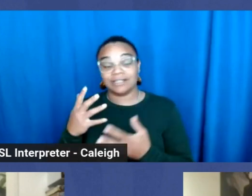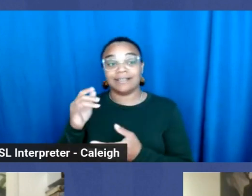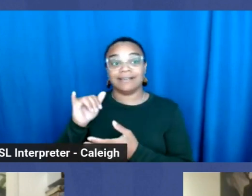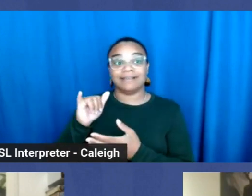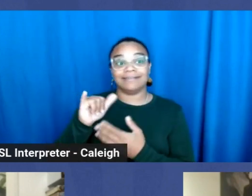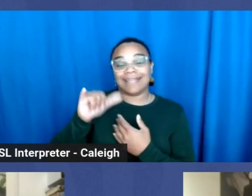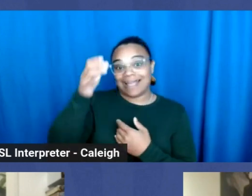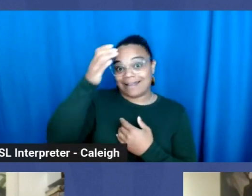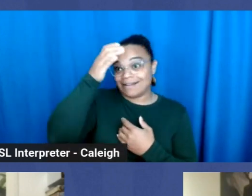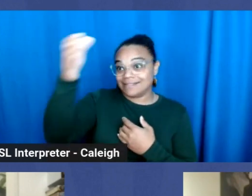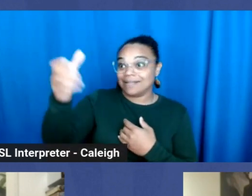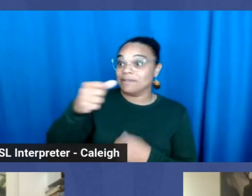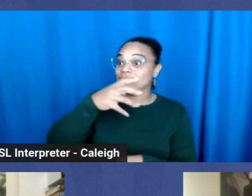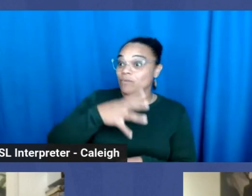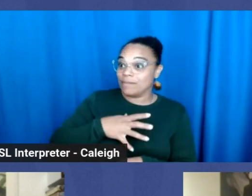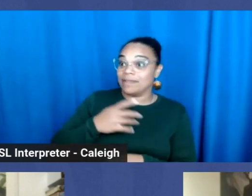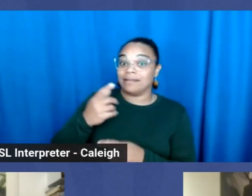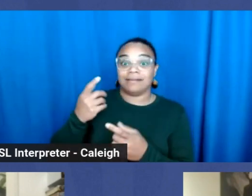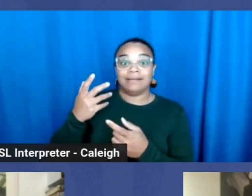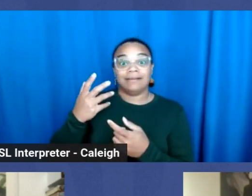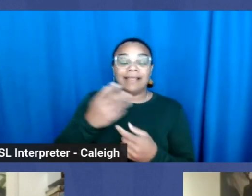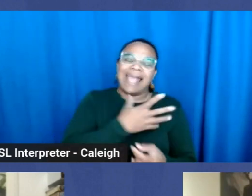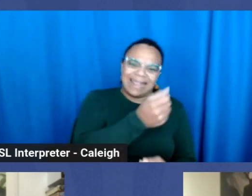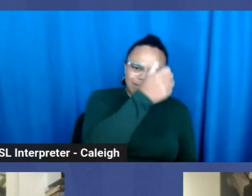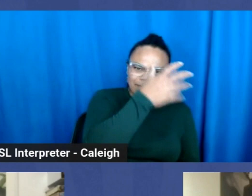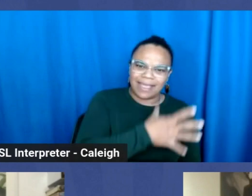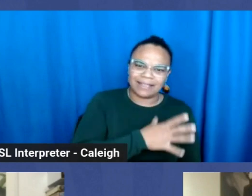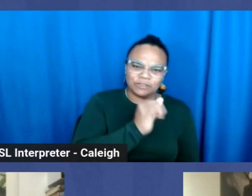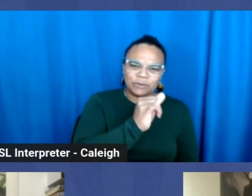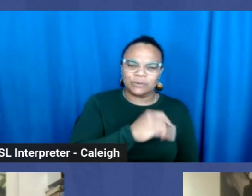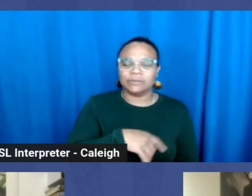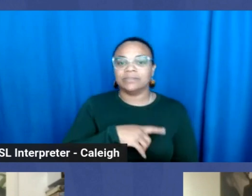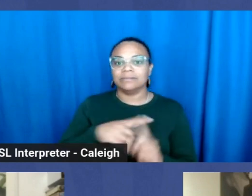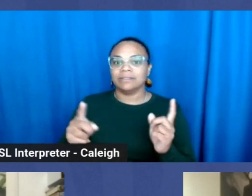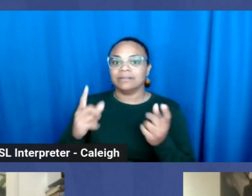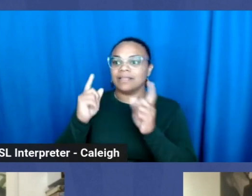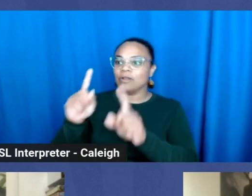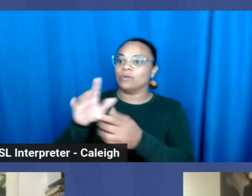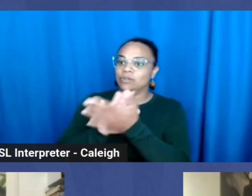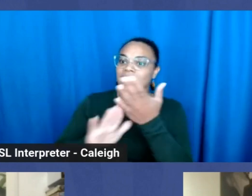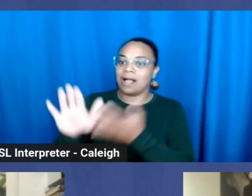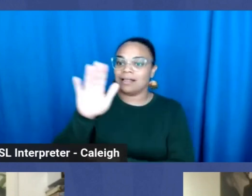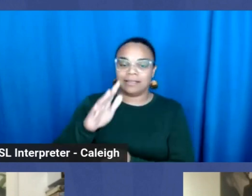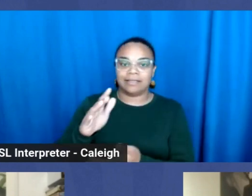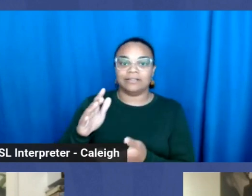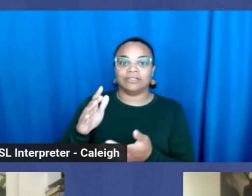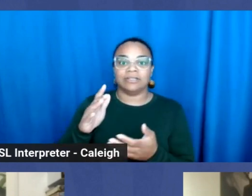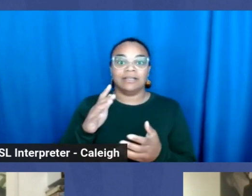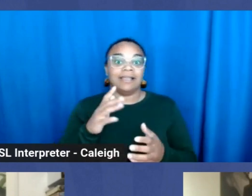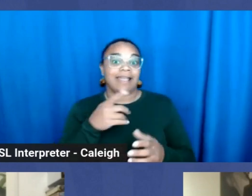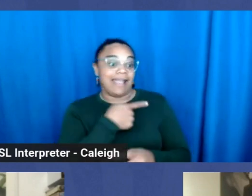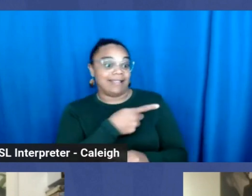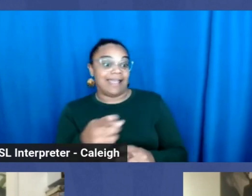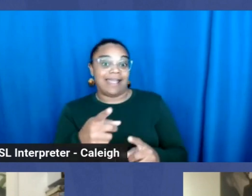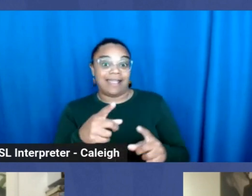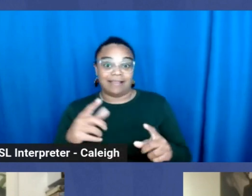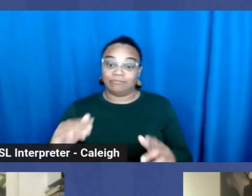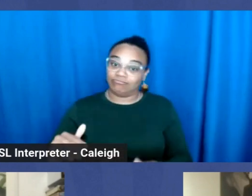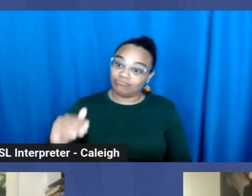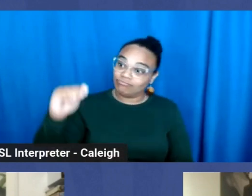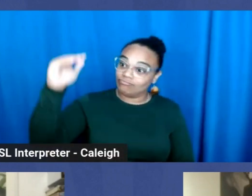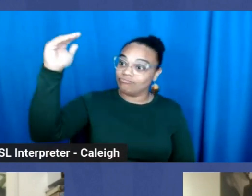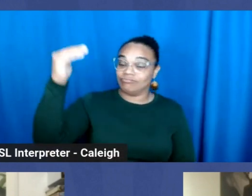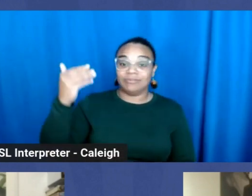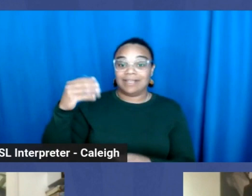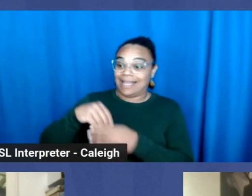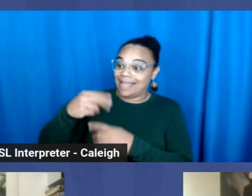and people get to college, men too, all people get to college, and because they have been hyper policed in their high school careers, as I had, they